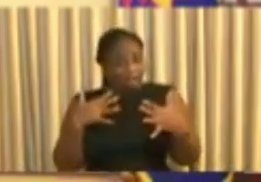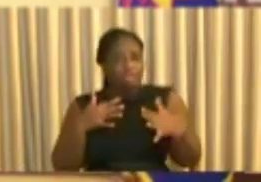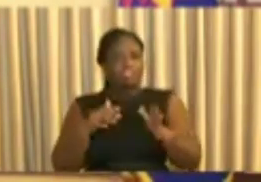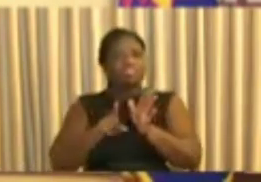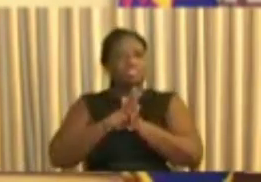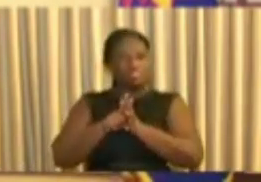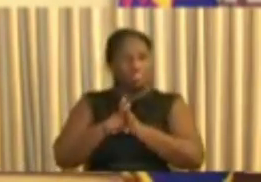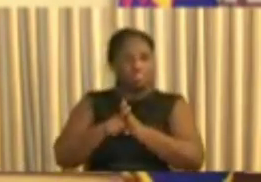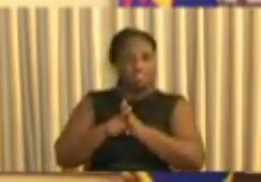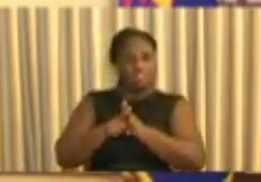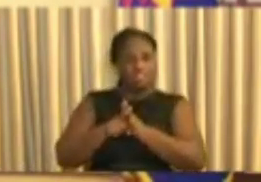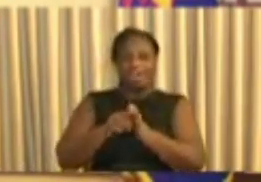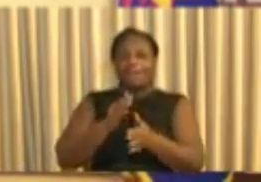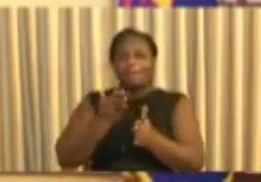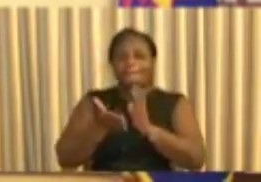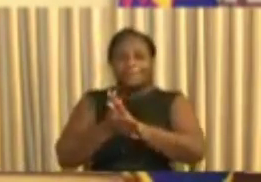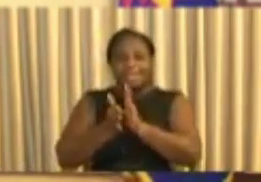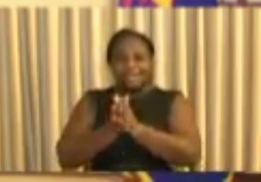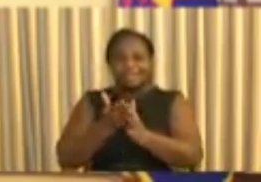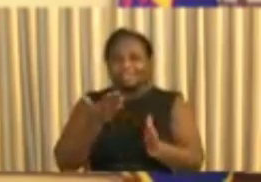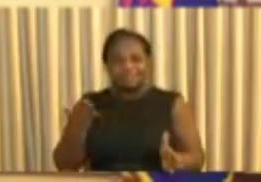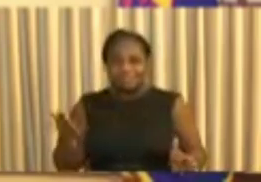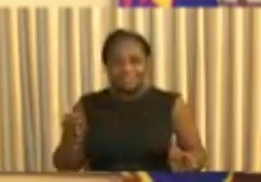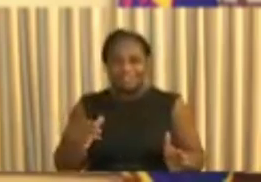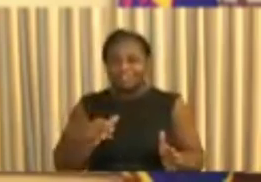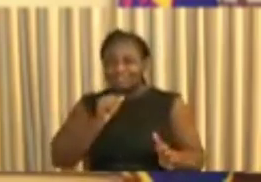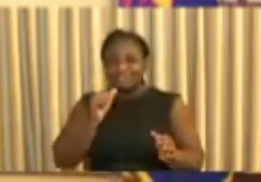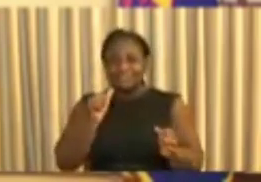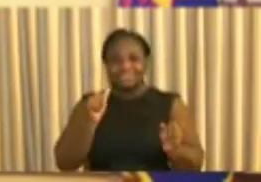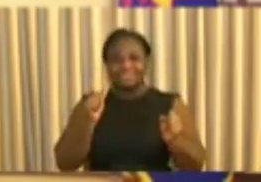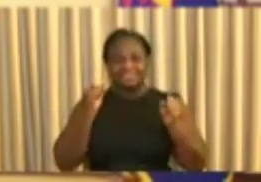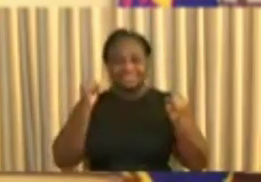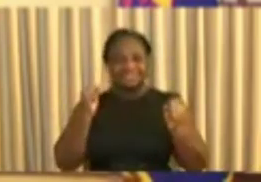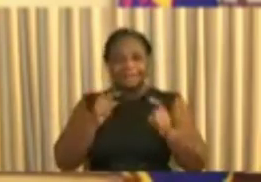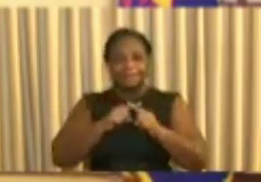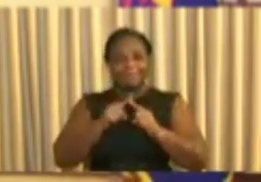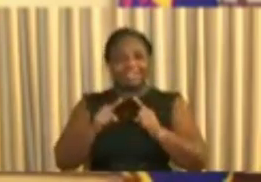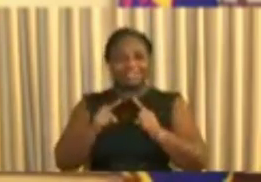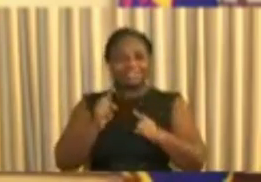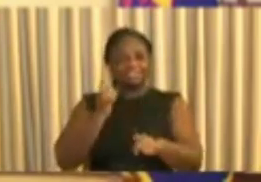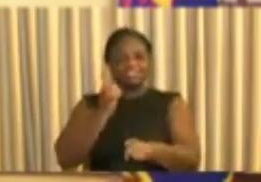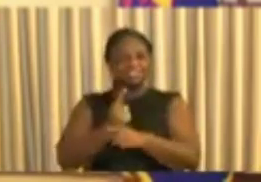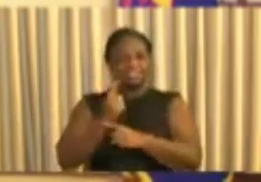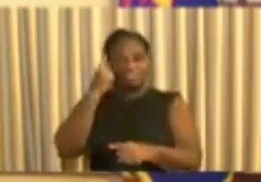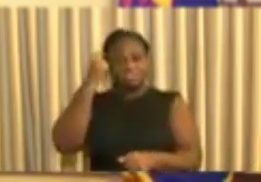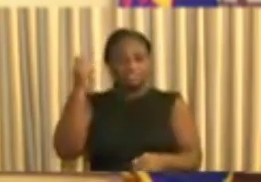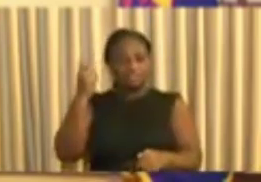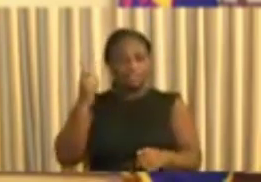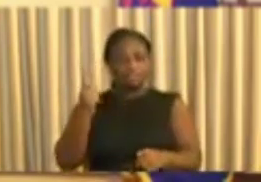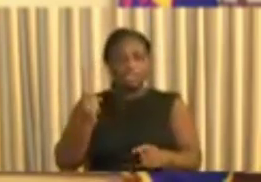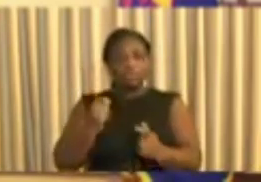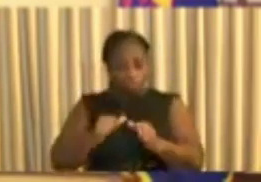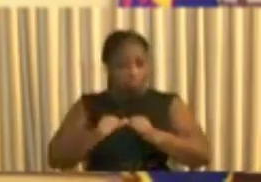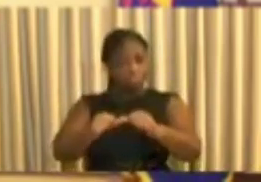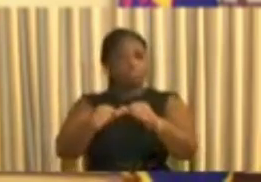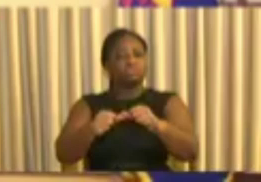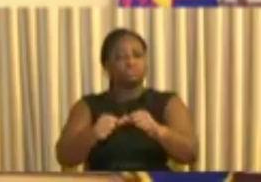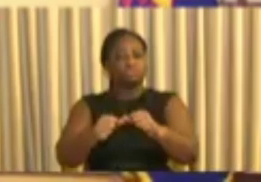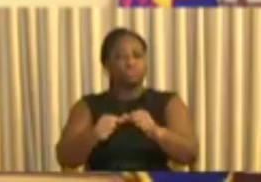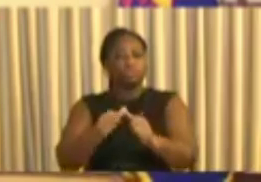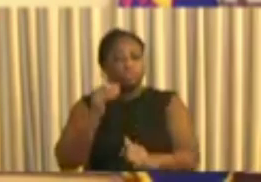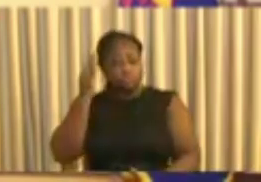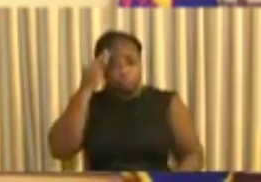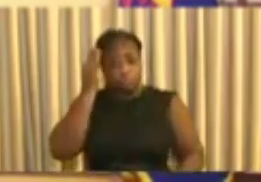virus becomes nothing but a temporary blip on the fortunes of our nation. And we will go on